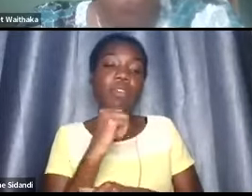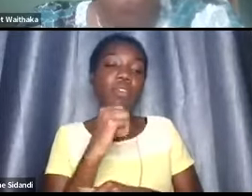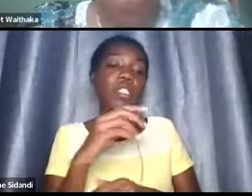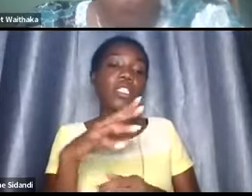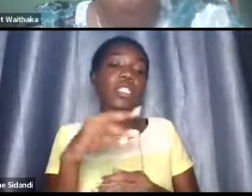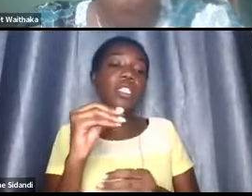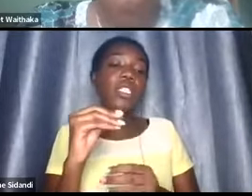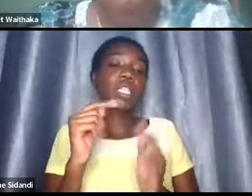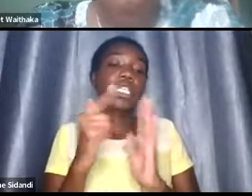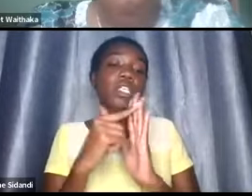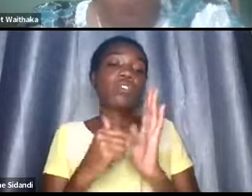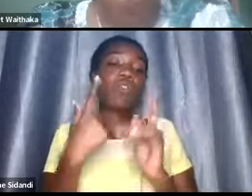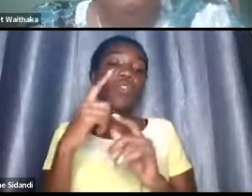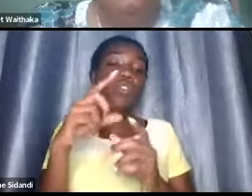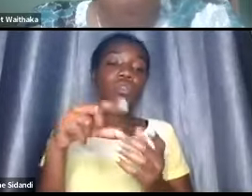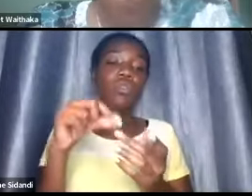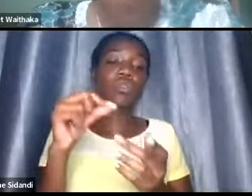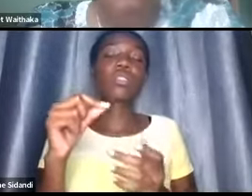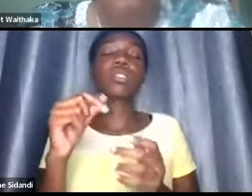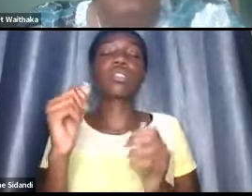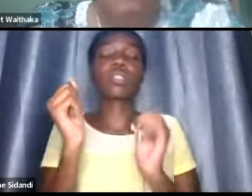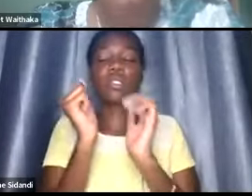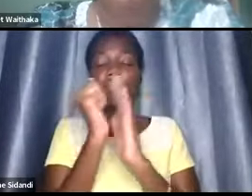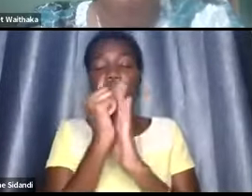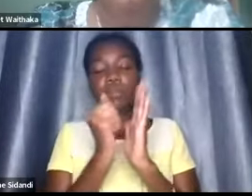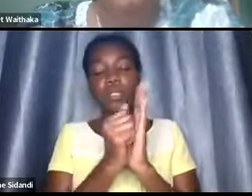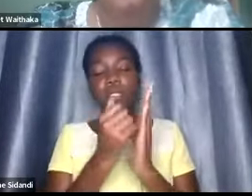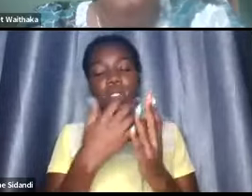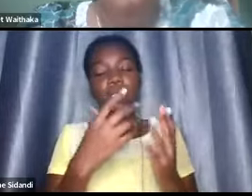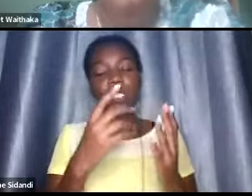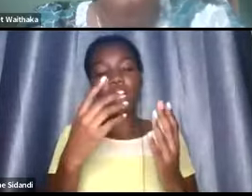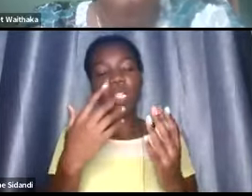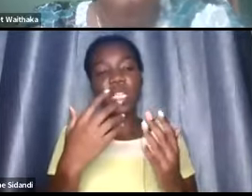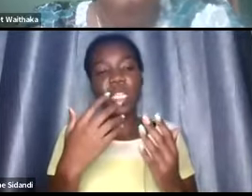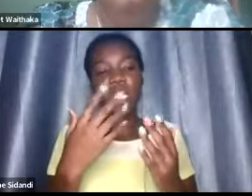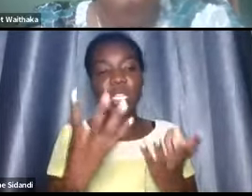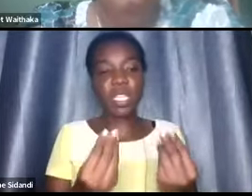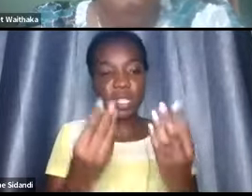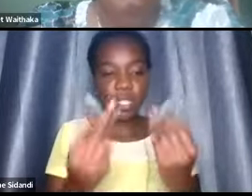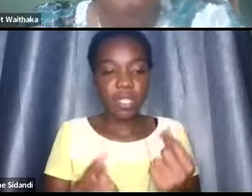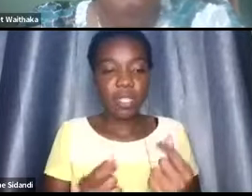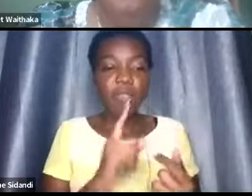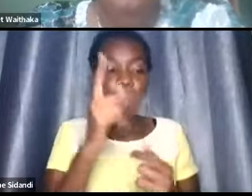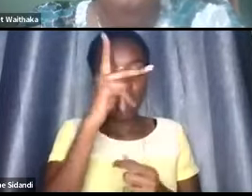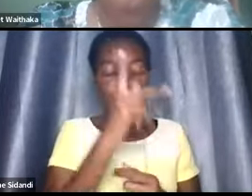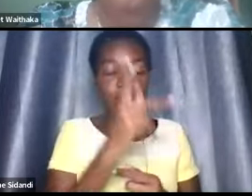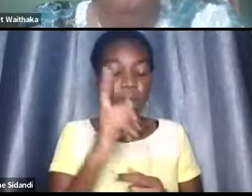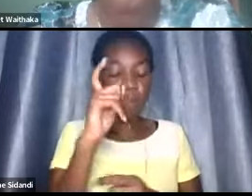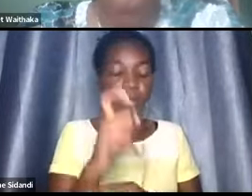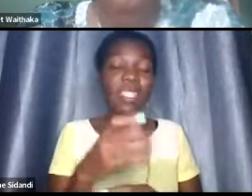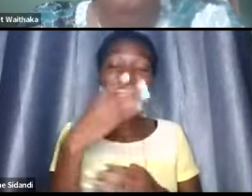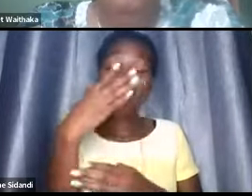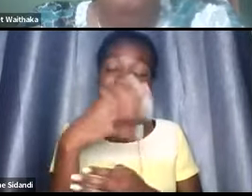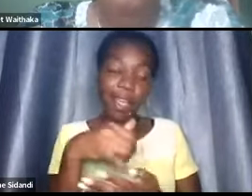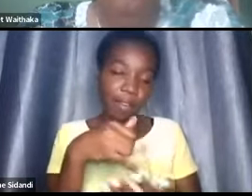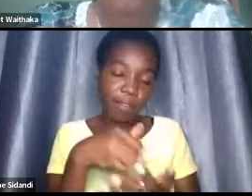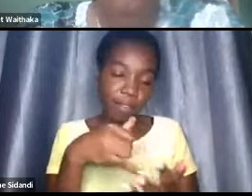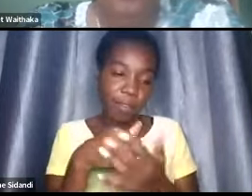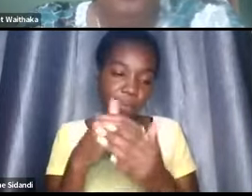lightly. They do a proper presentations, and the parents must attend that session before the subjects are